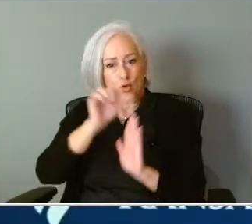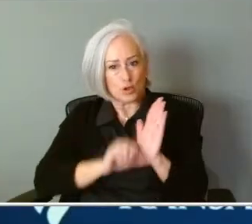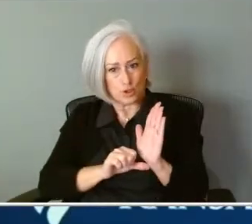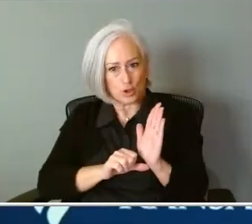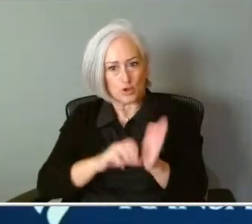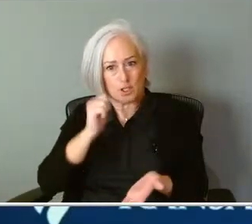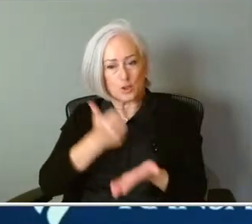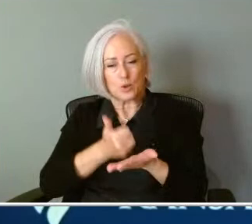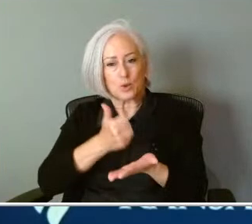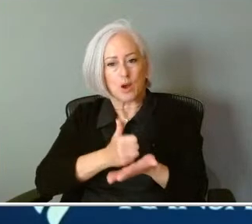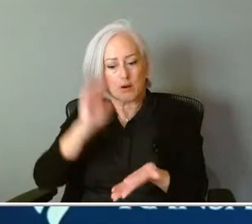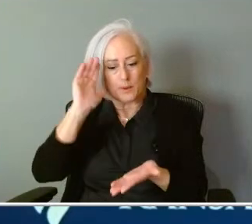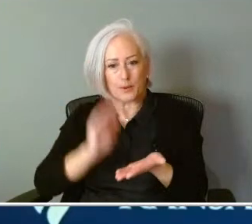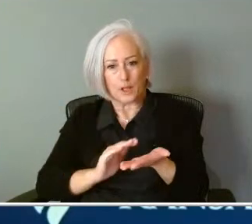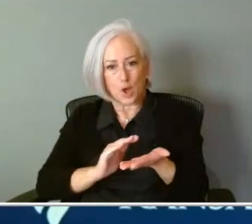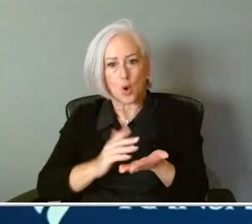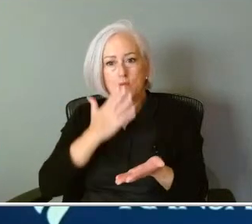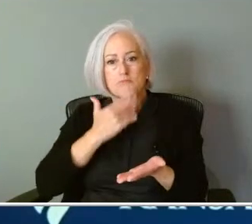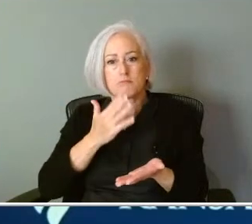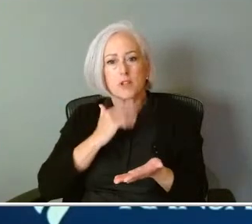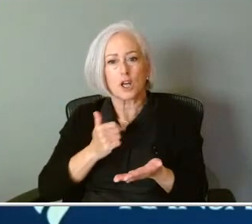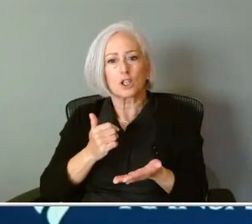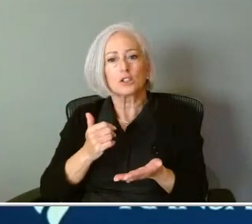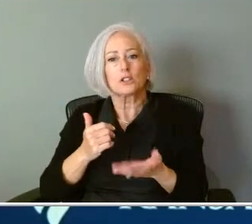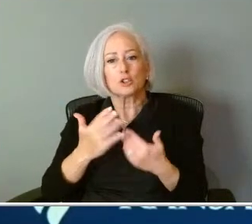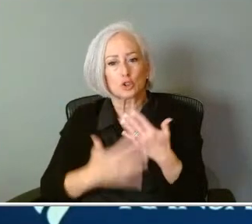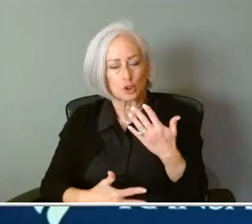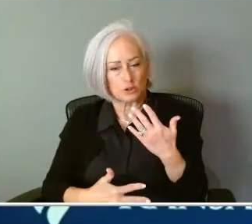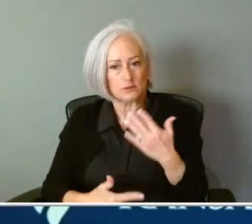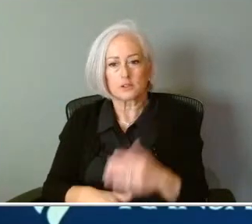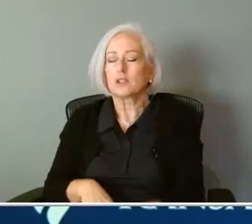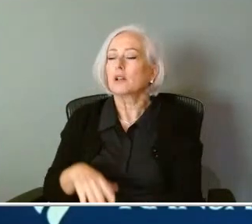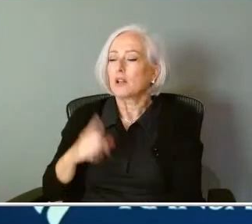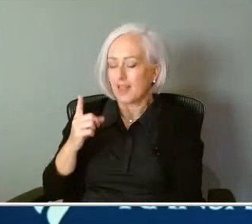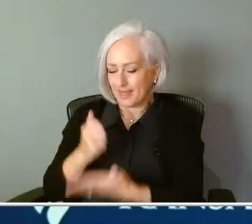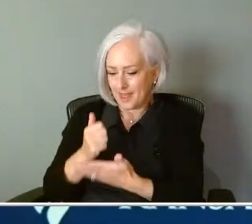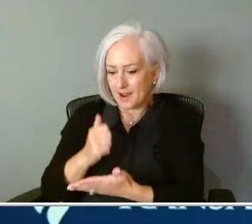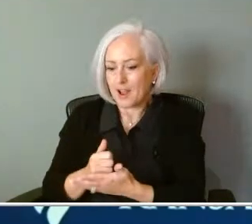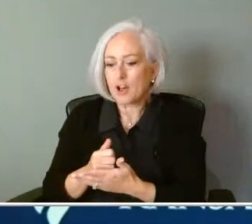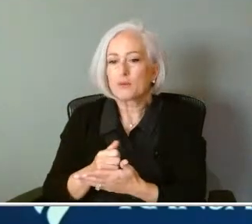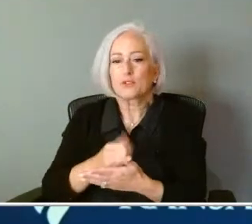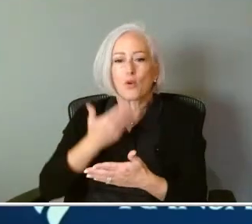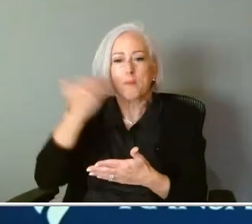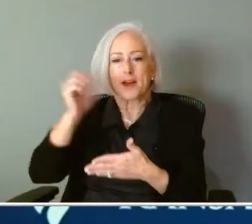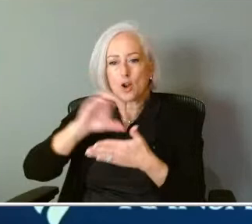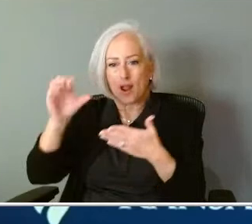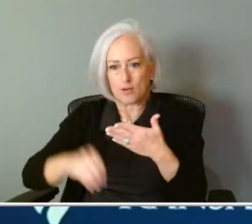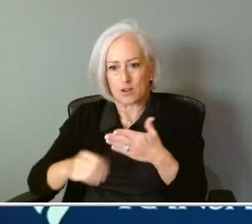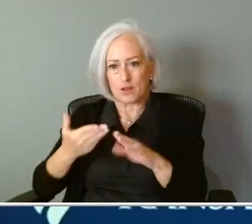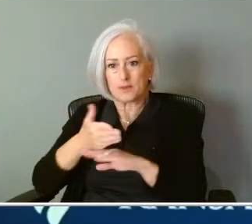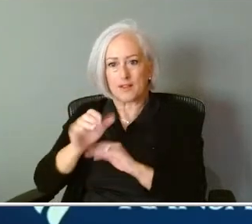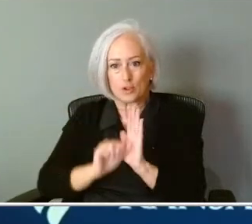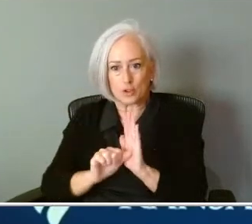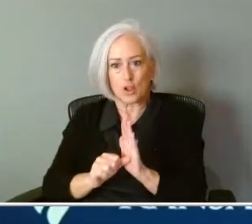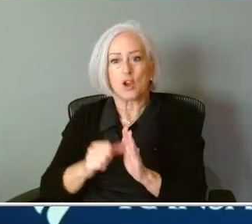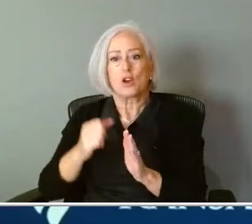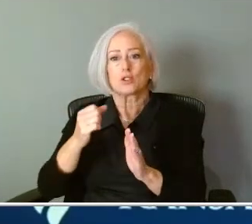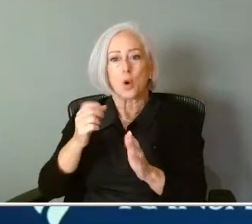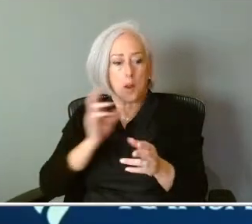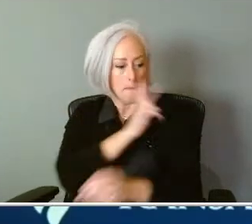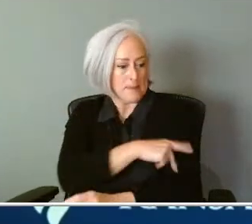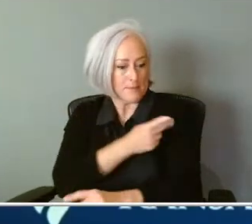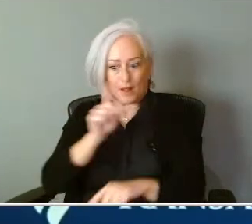try to improve surgical outcomes. And so one of the things that we know is that patients don't get to eat or drink before surgery. And so they go